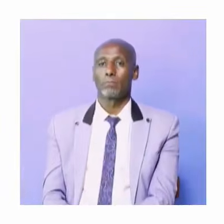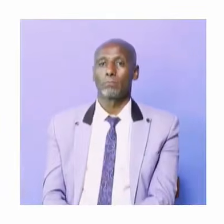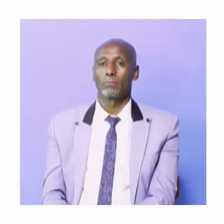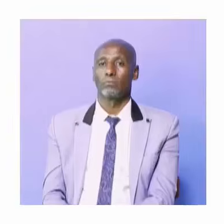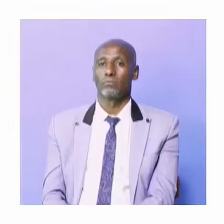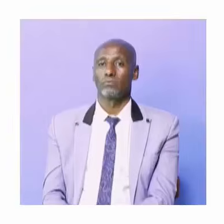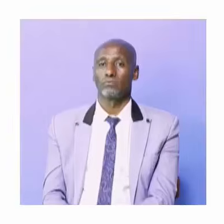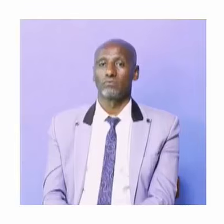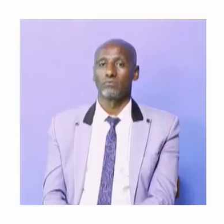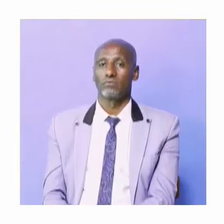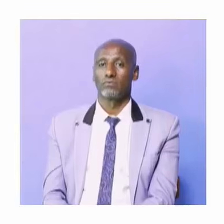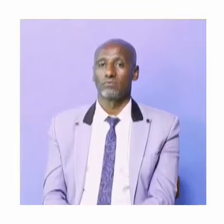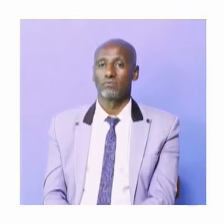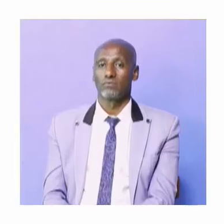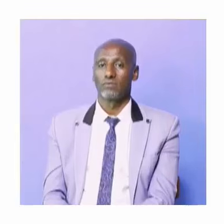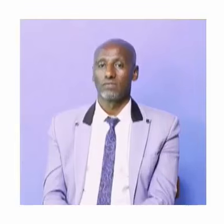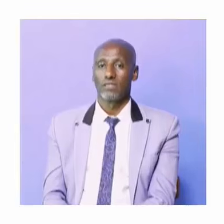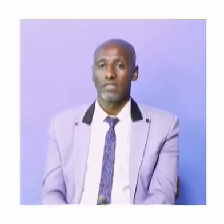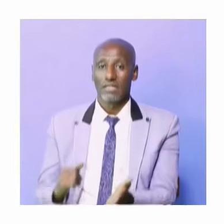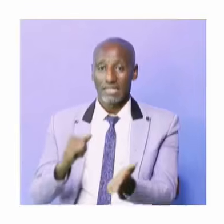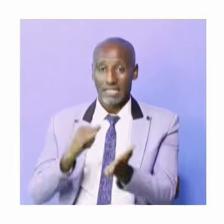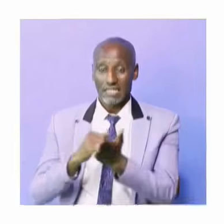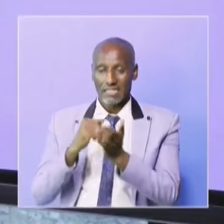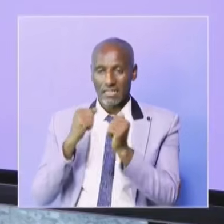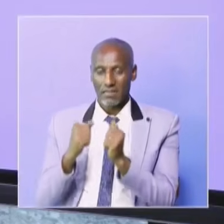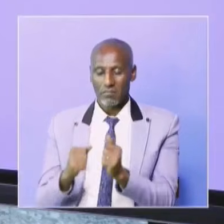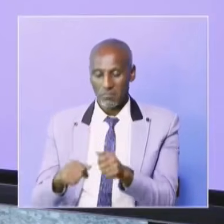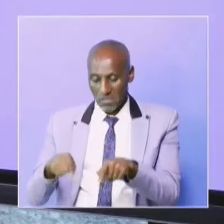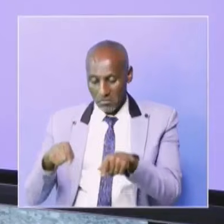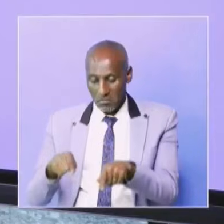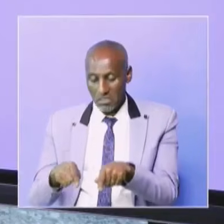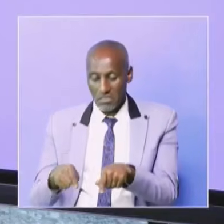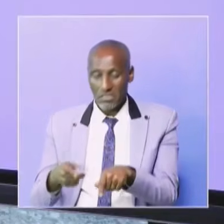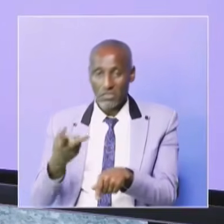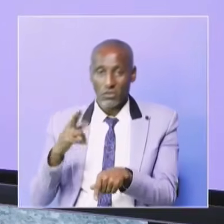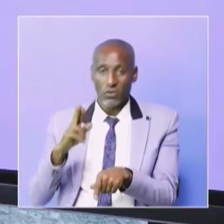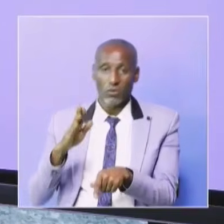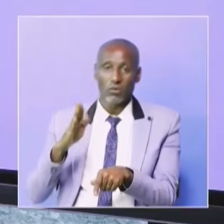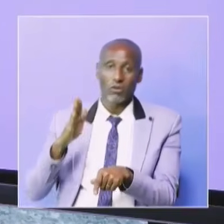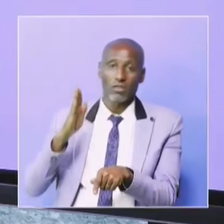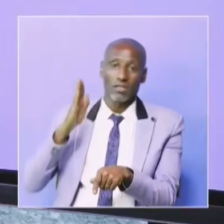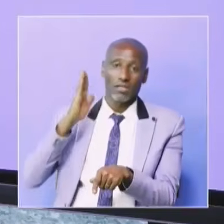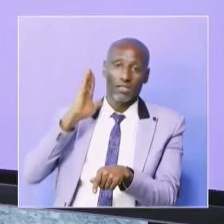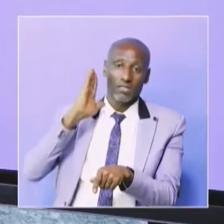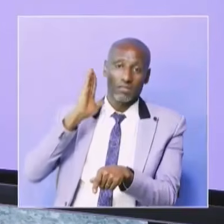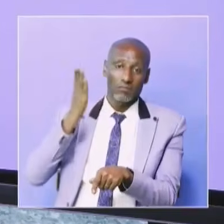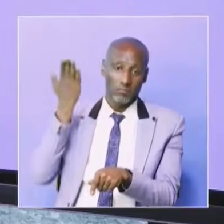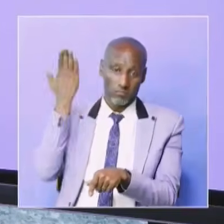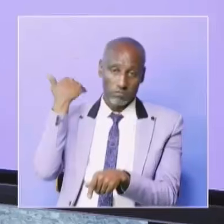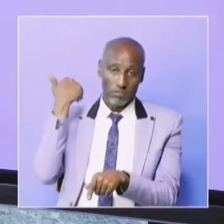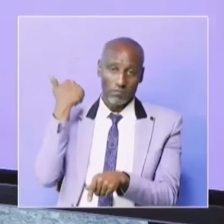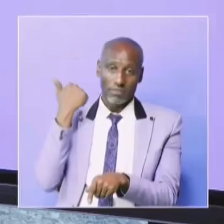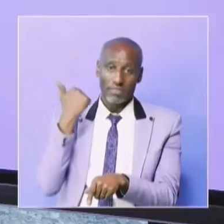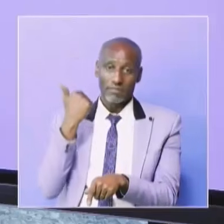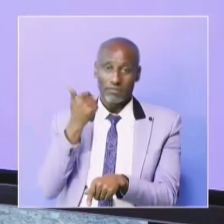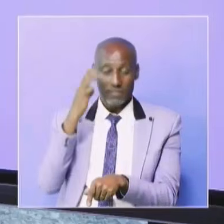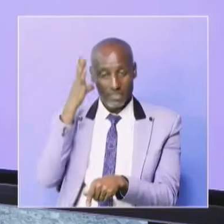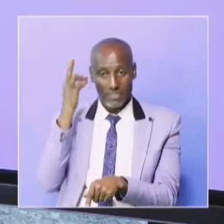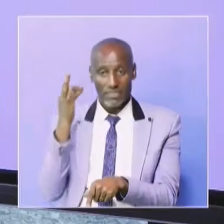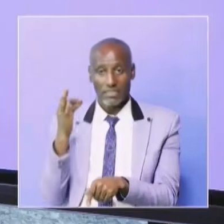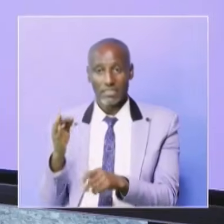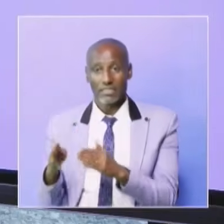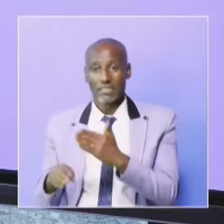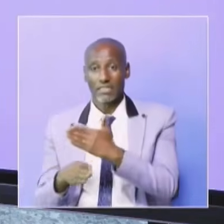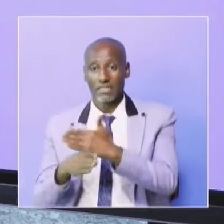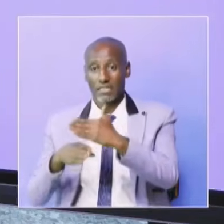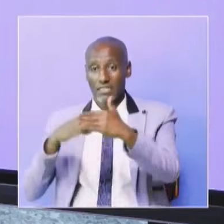Schedules means what? It can be either a present situation or in the past. It doesn't matter. But if it is a schedule, all right? If